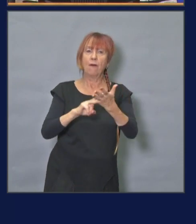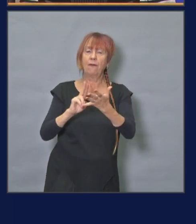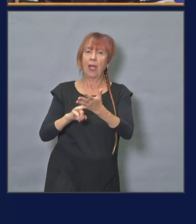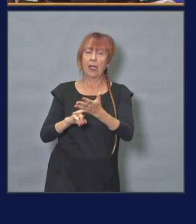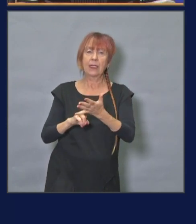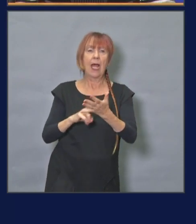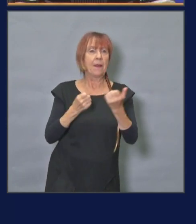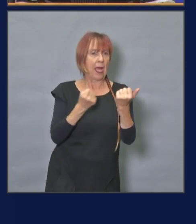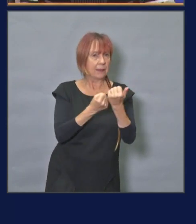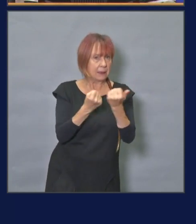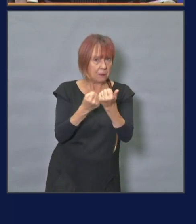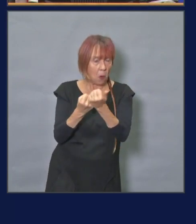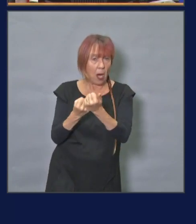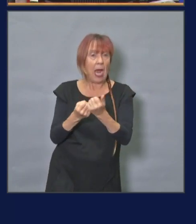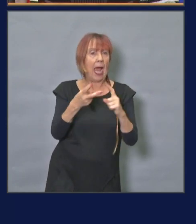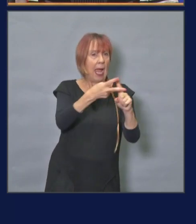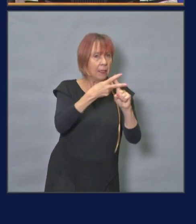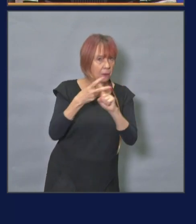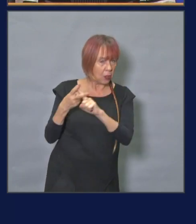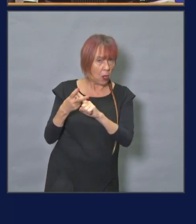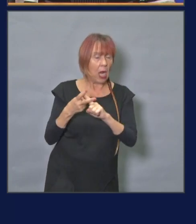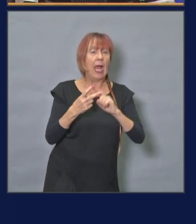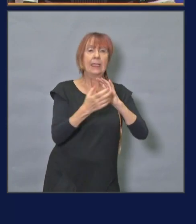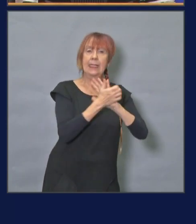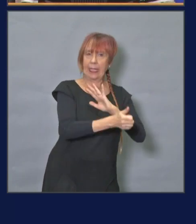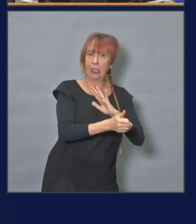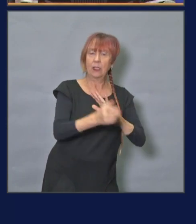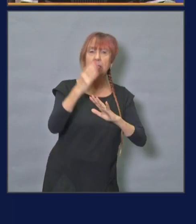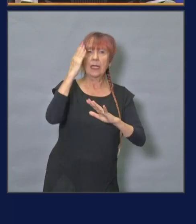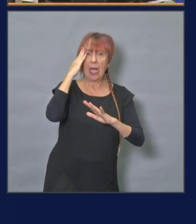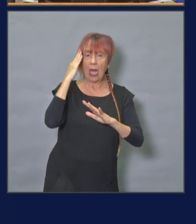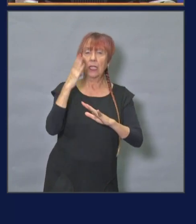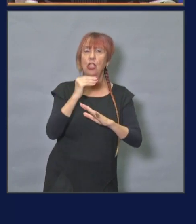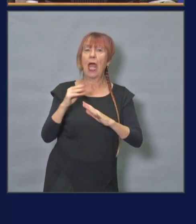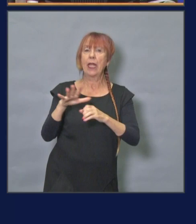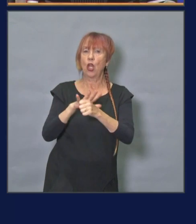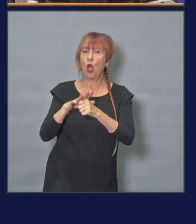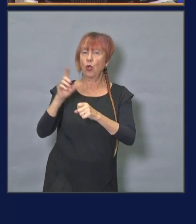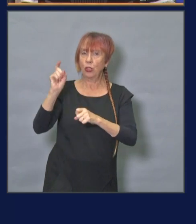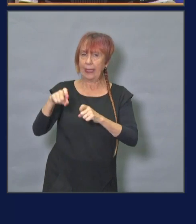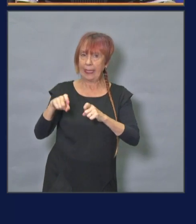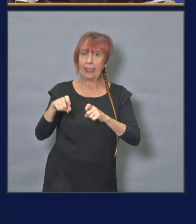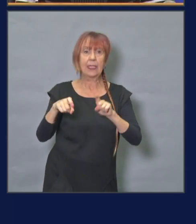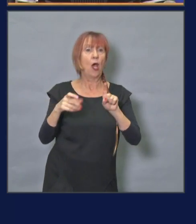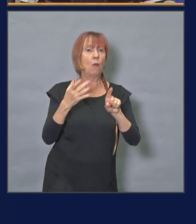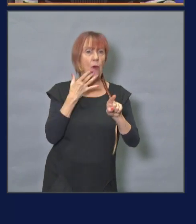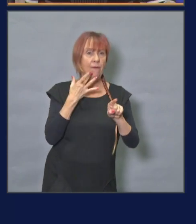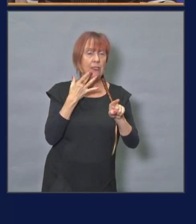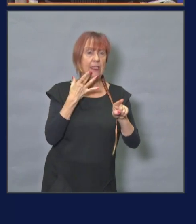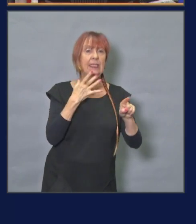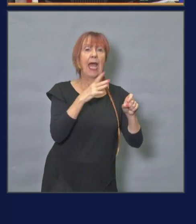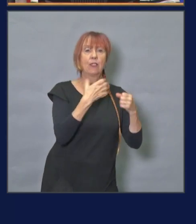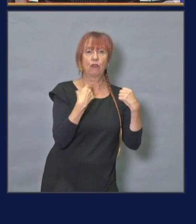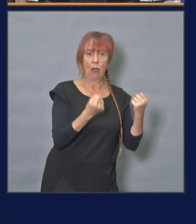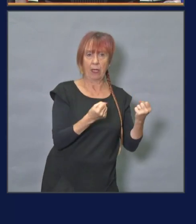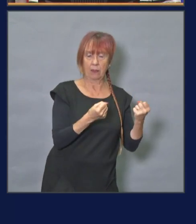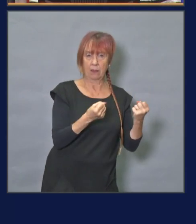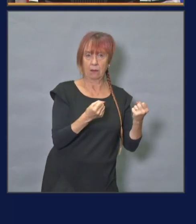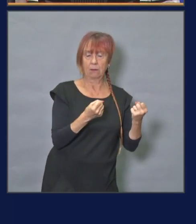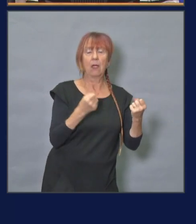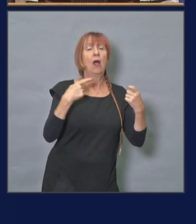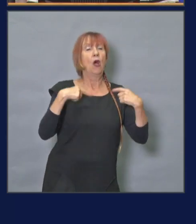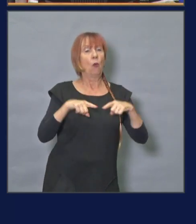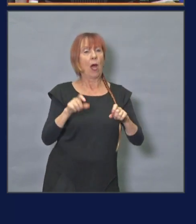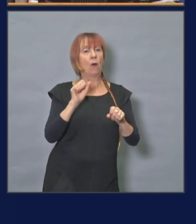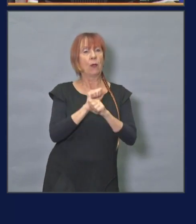community partners' skill and knowledge of local needs, preferences, resources, and strengths. While we work through the